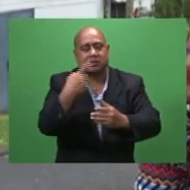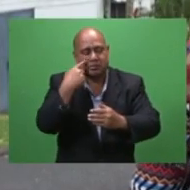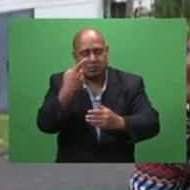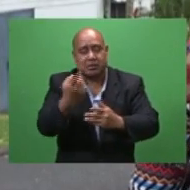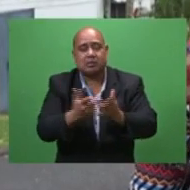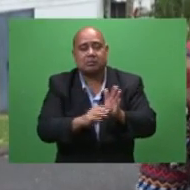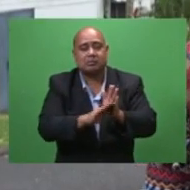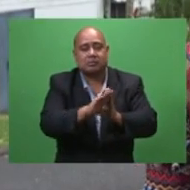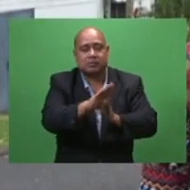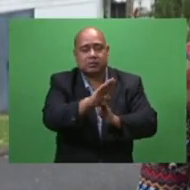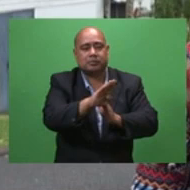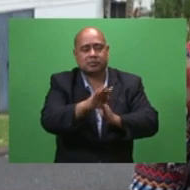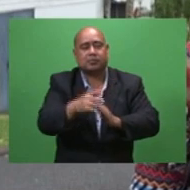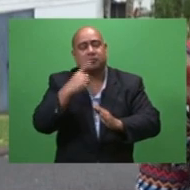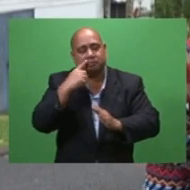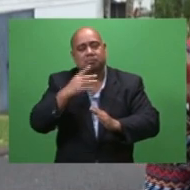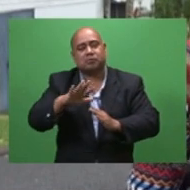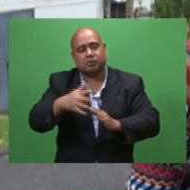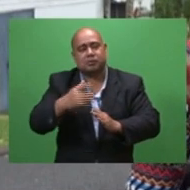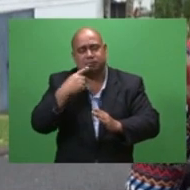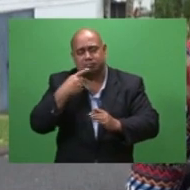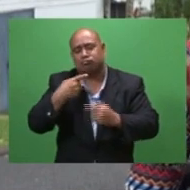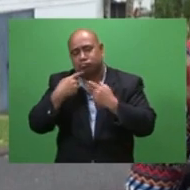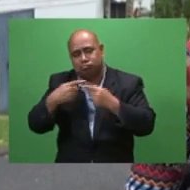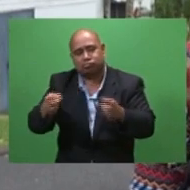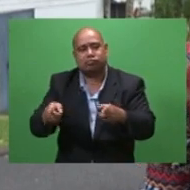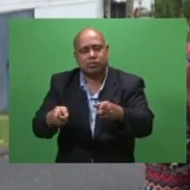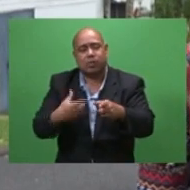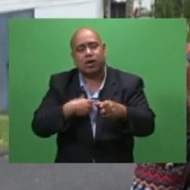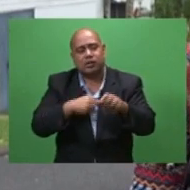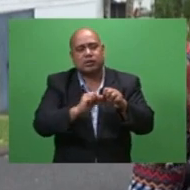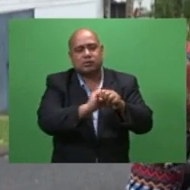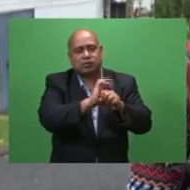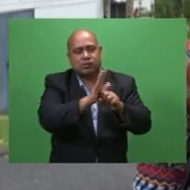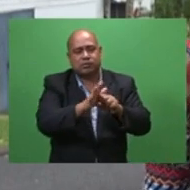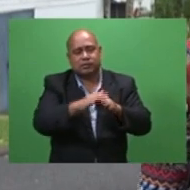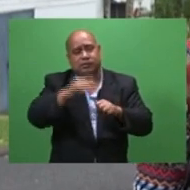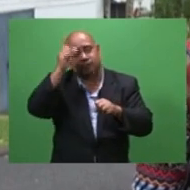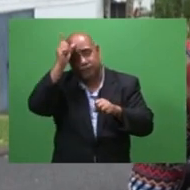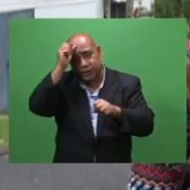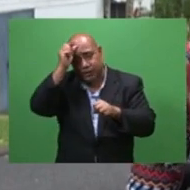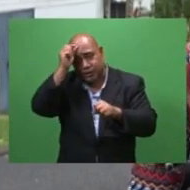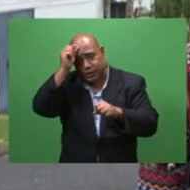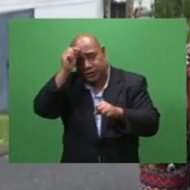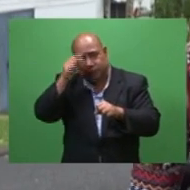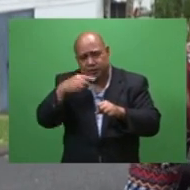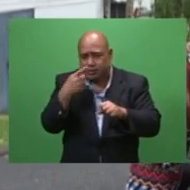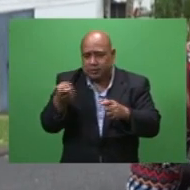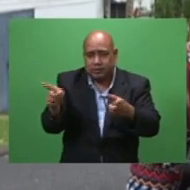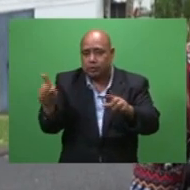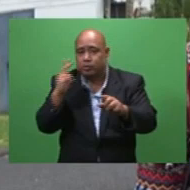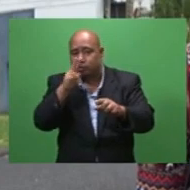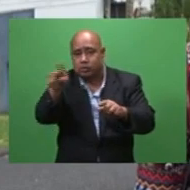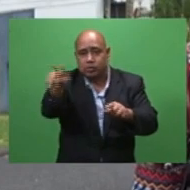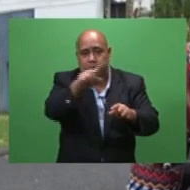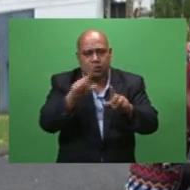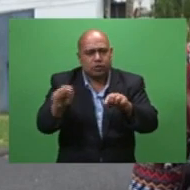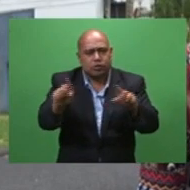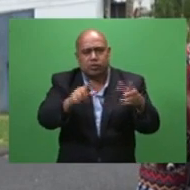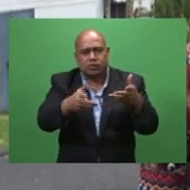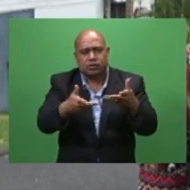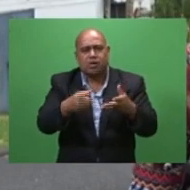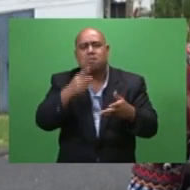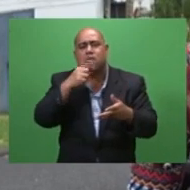in the market due to the deadly virus, Fijians are hesitant to deal with properties. This is coupled with loan repayments and interest